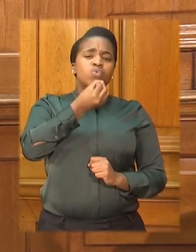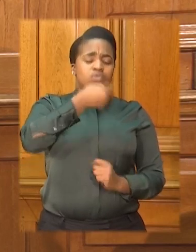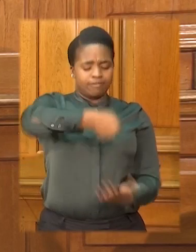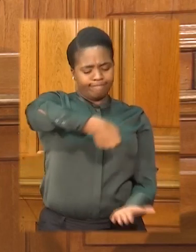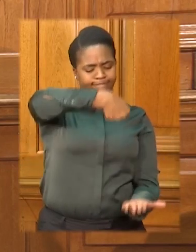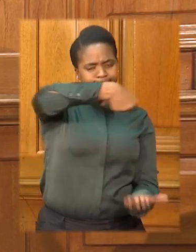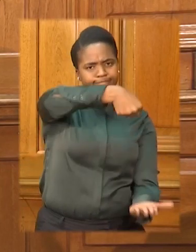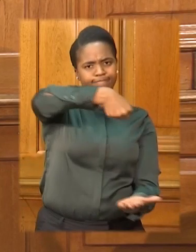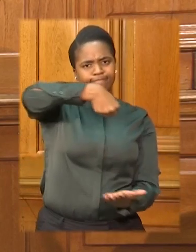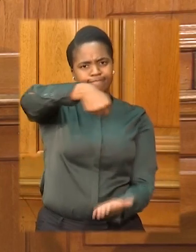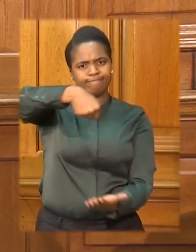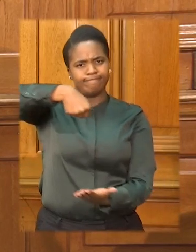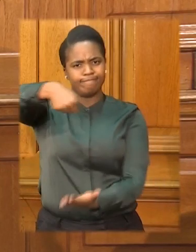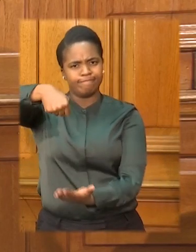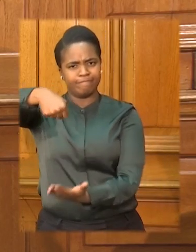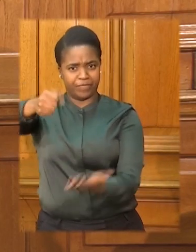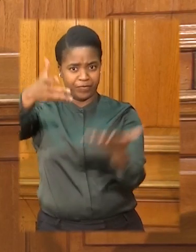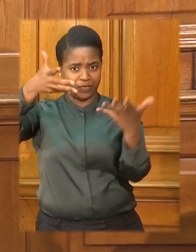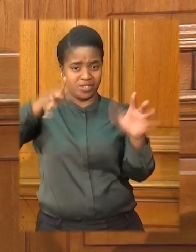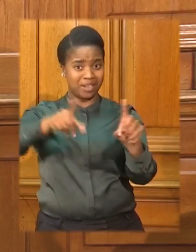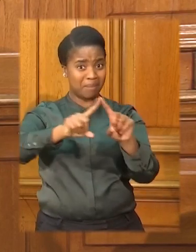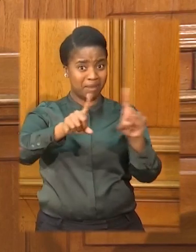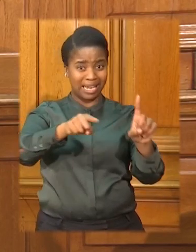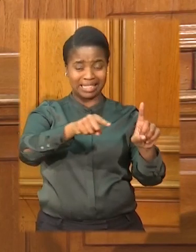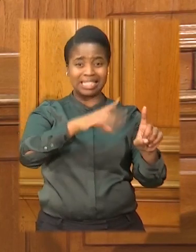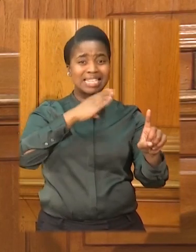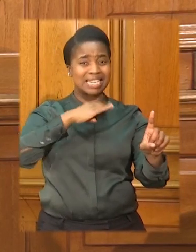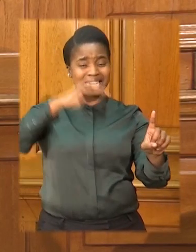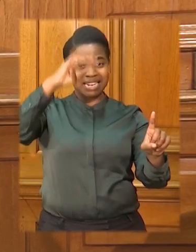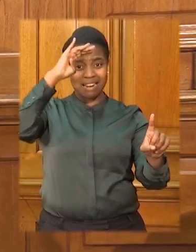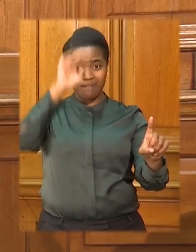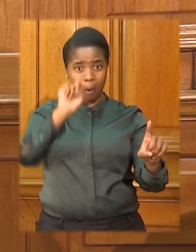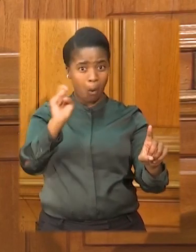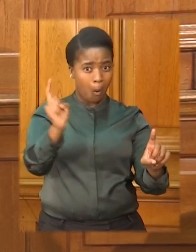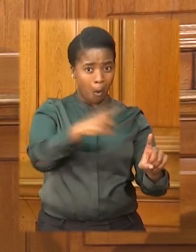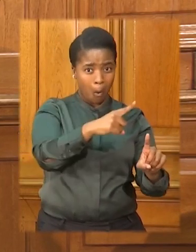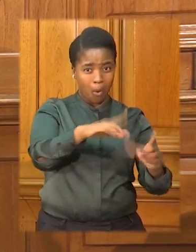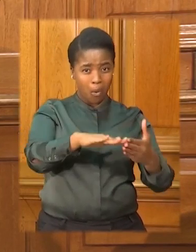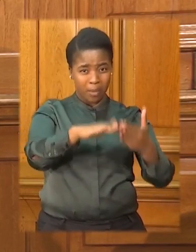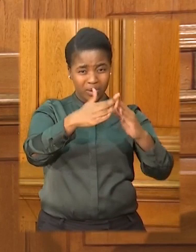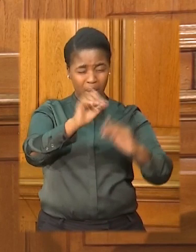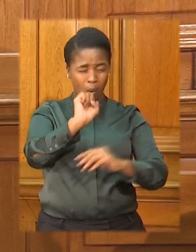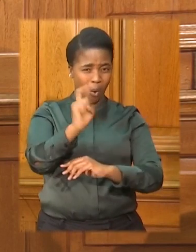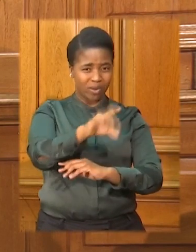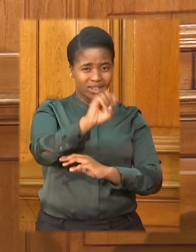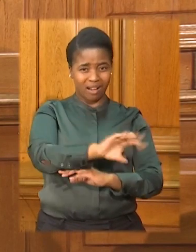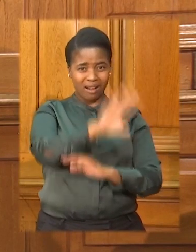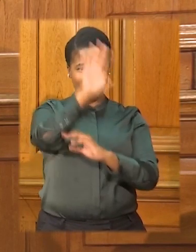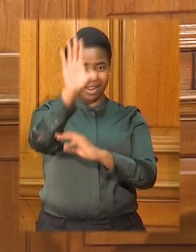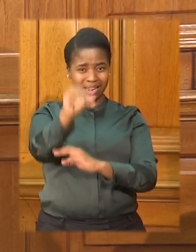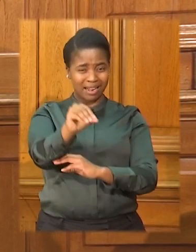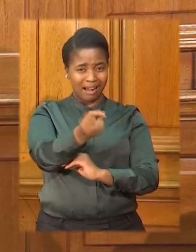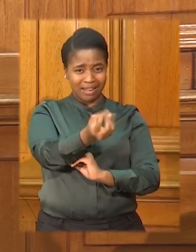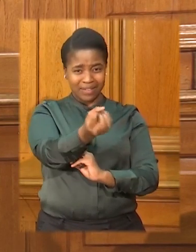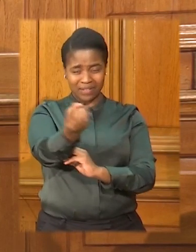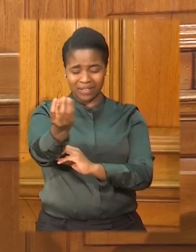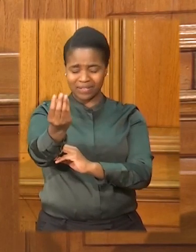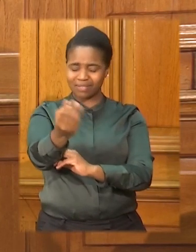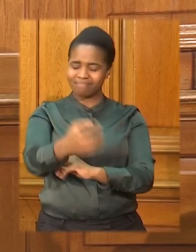government is not adequate to meet the huge need that has arisen since the start of the